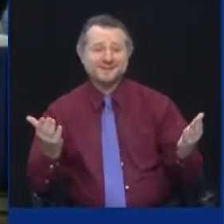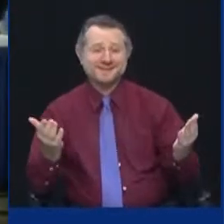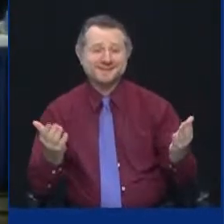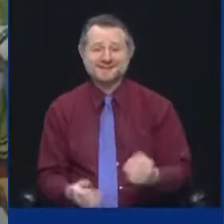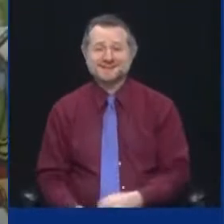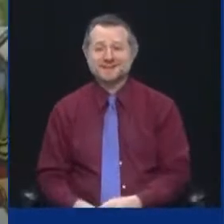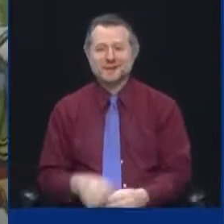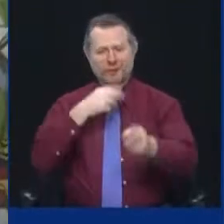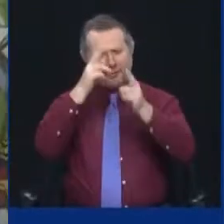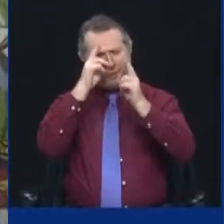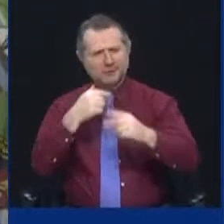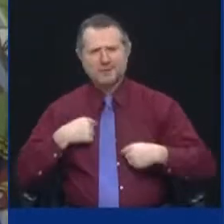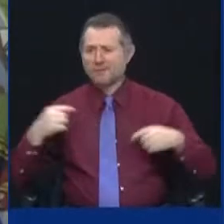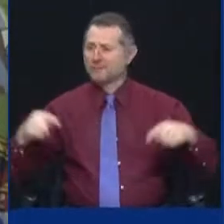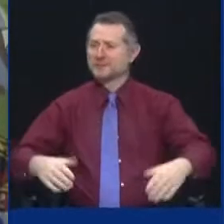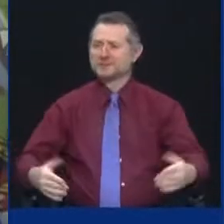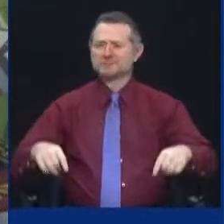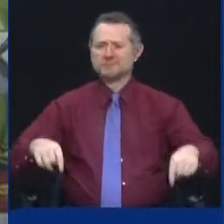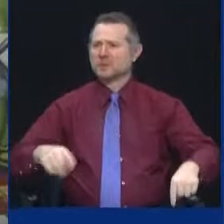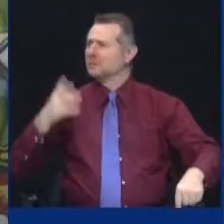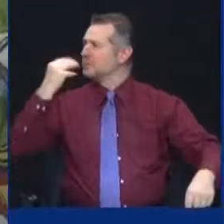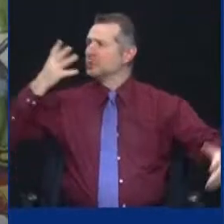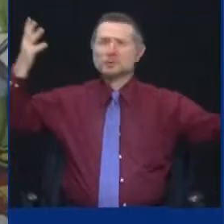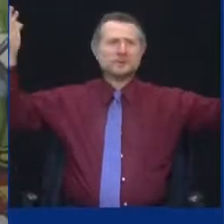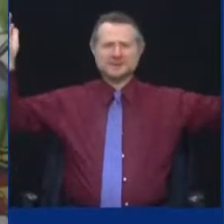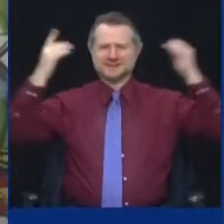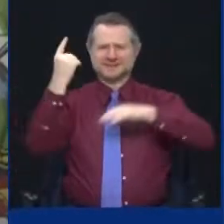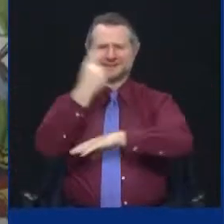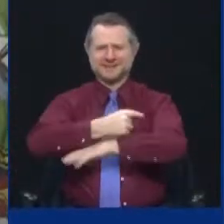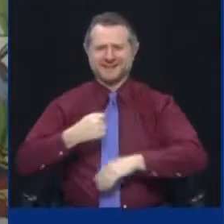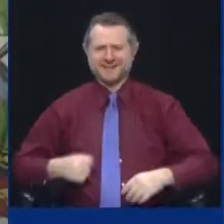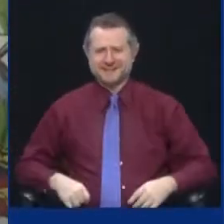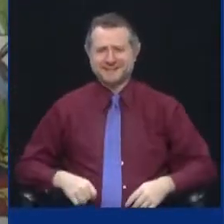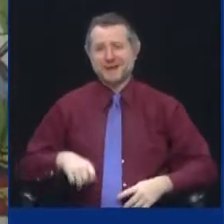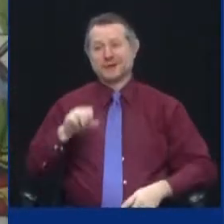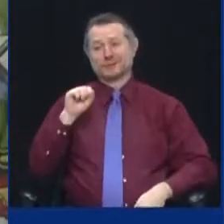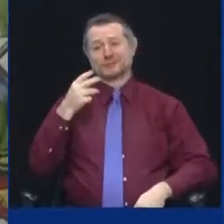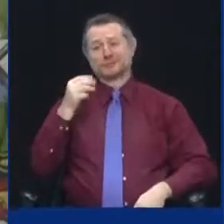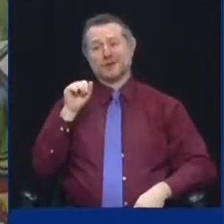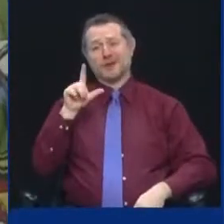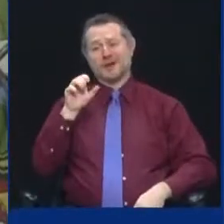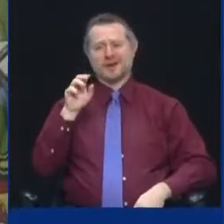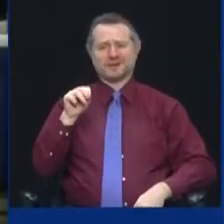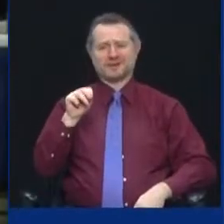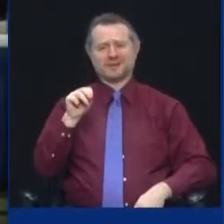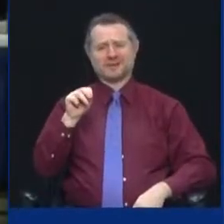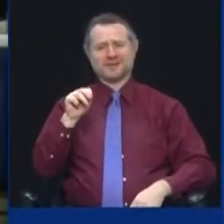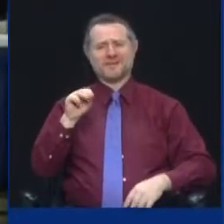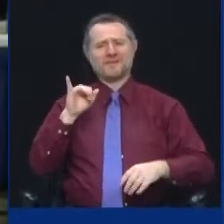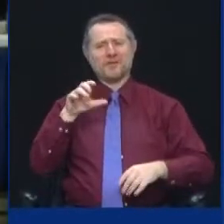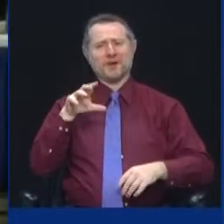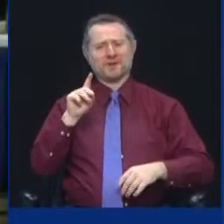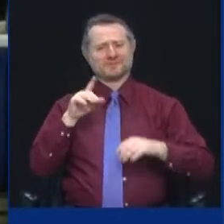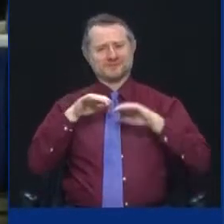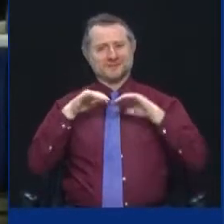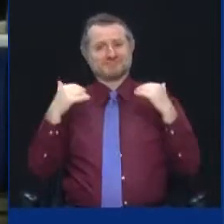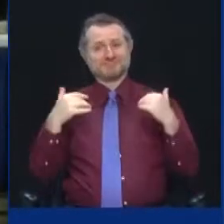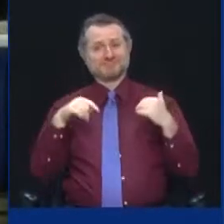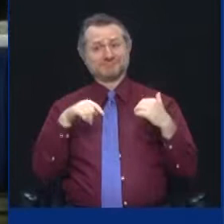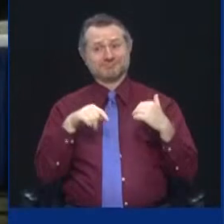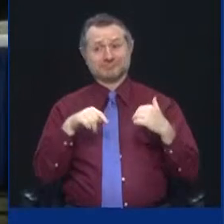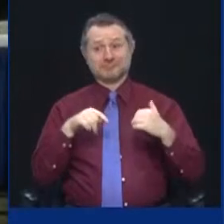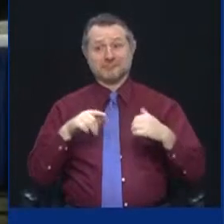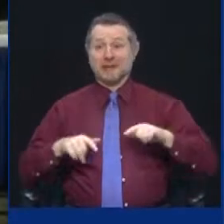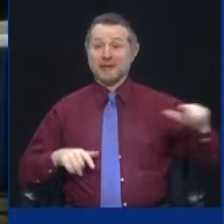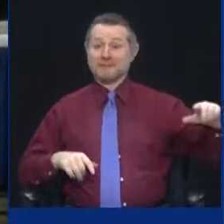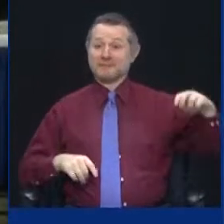Pleasure to be here. A beautiful day at Sahlen Field. Let me introduce from my far left.